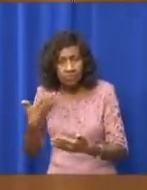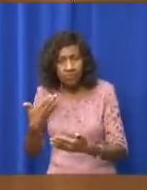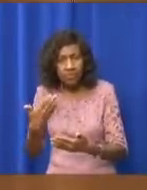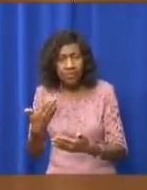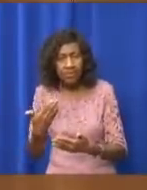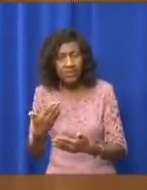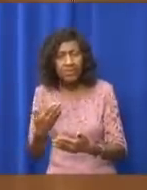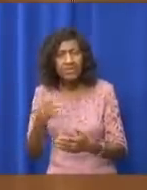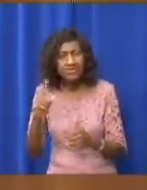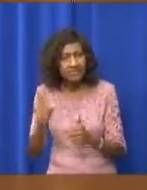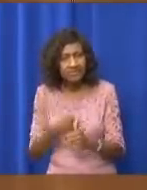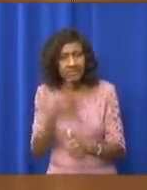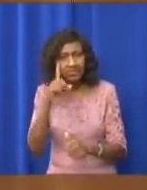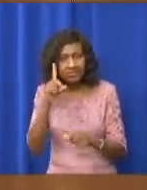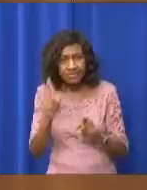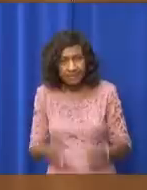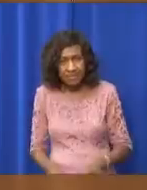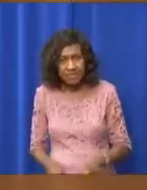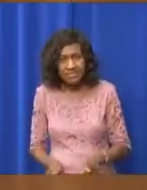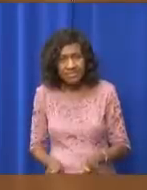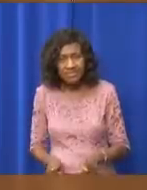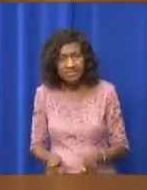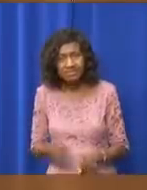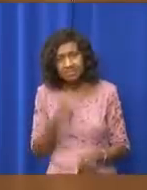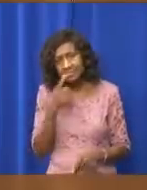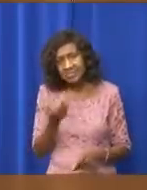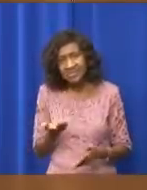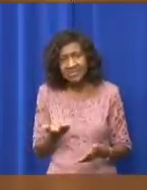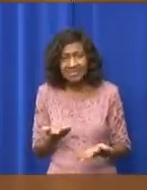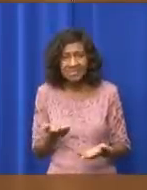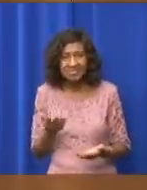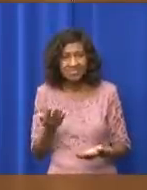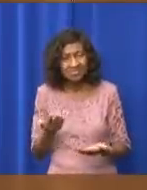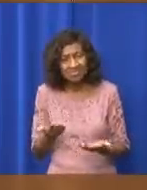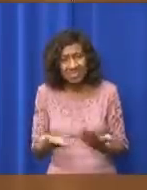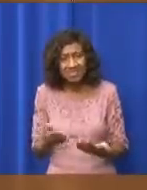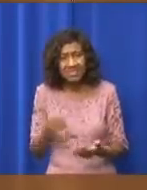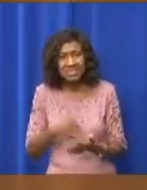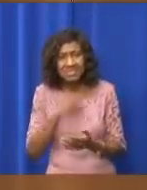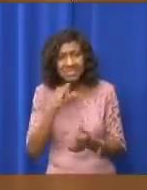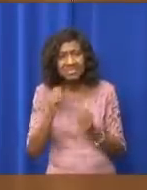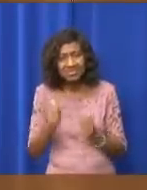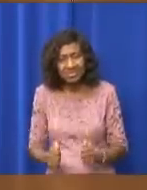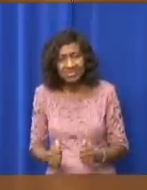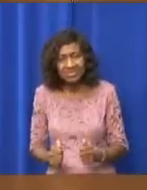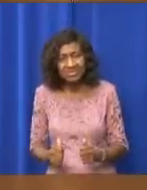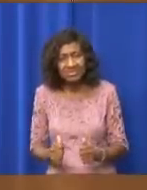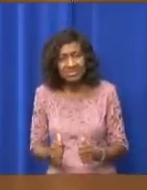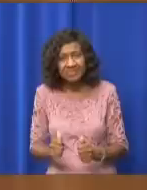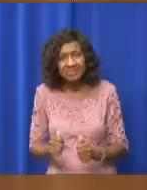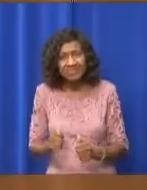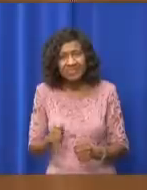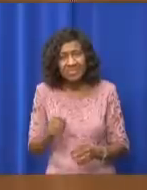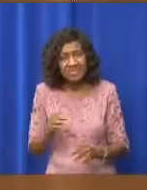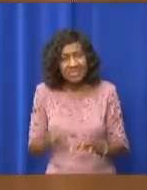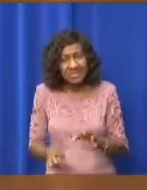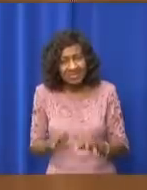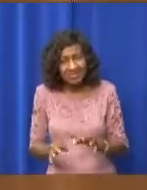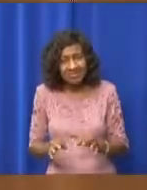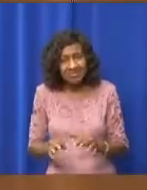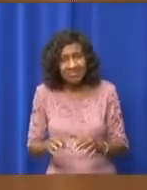No. Well, it's possible. The only way you might do that is if we had some banked serum.